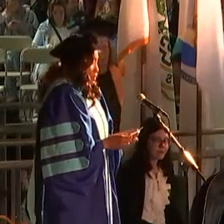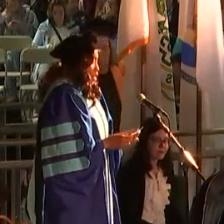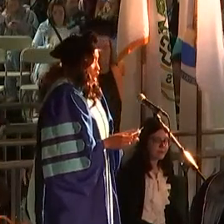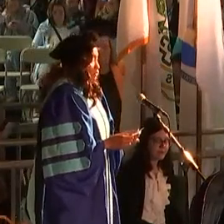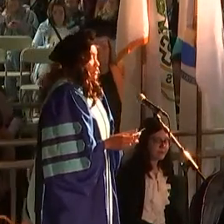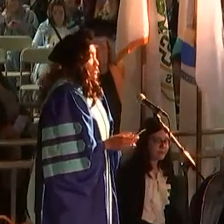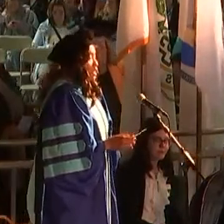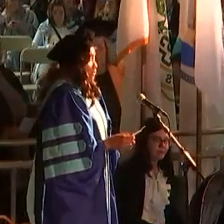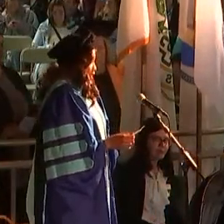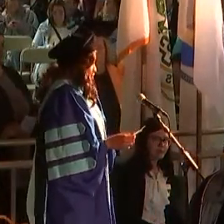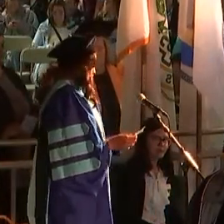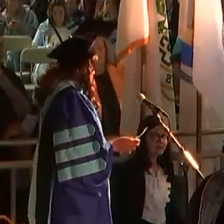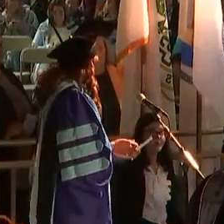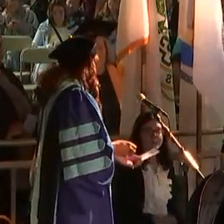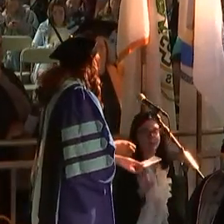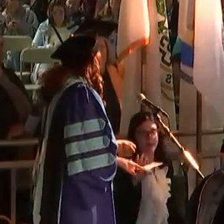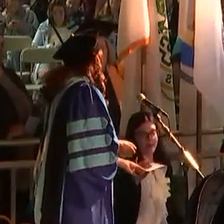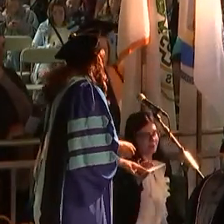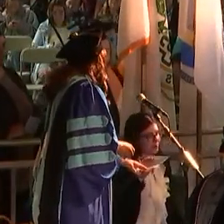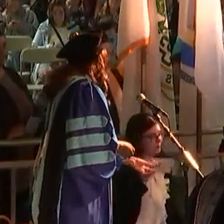Hope McGough Sylvia.